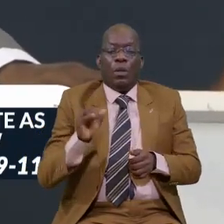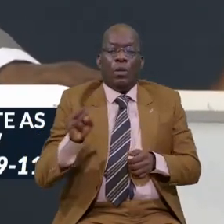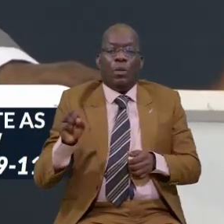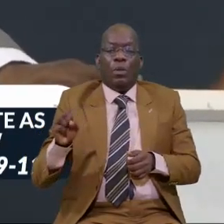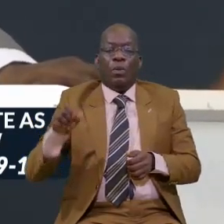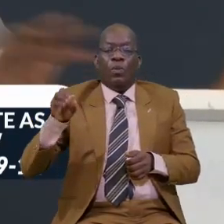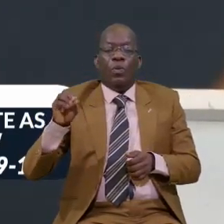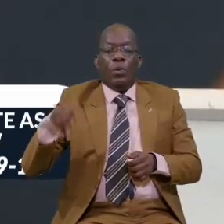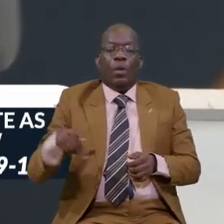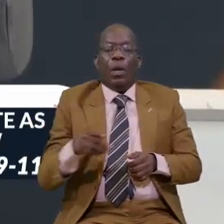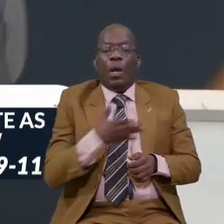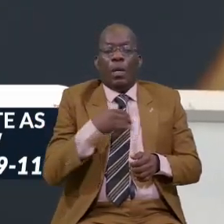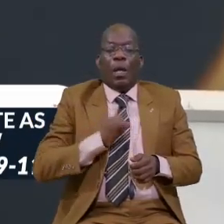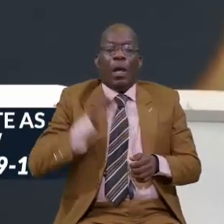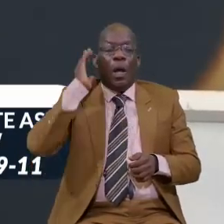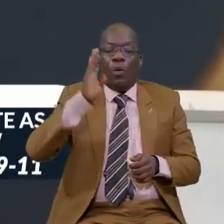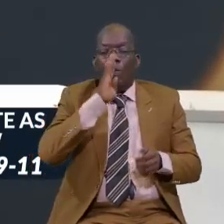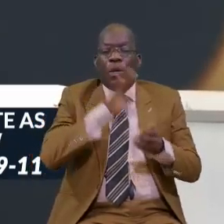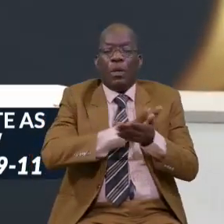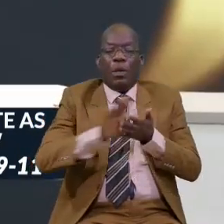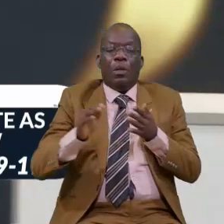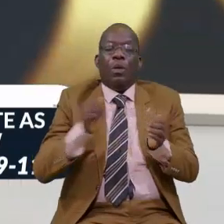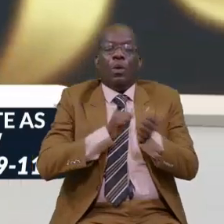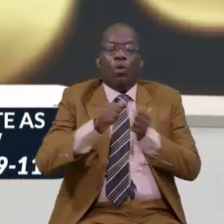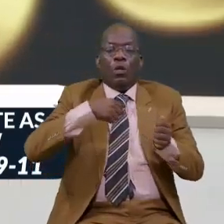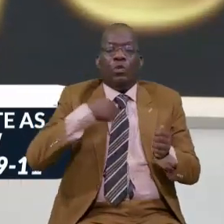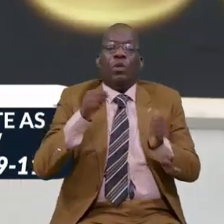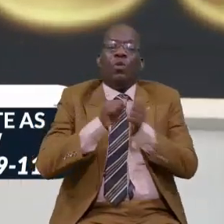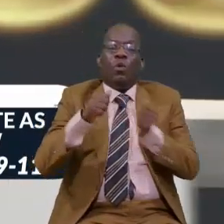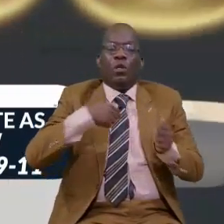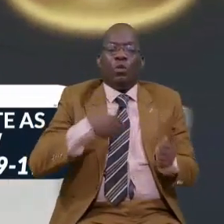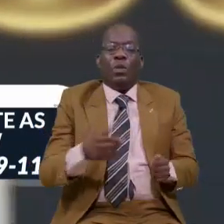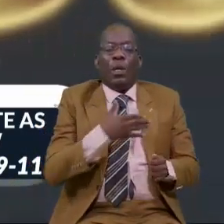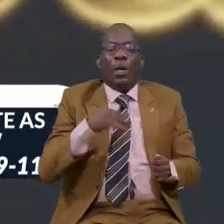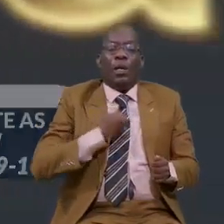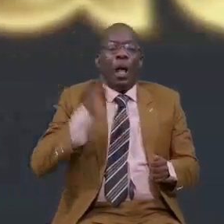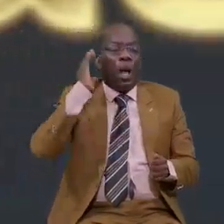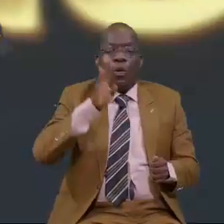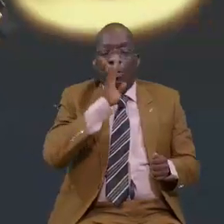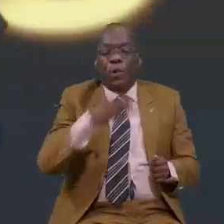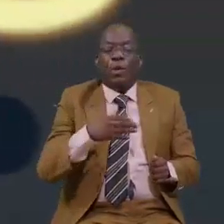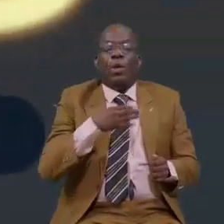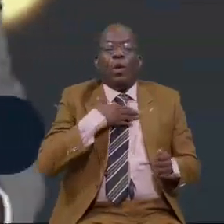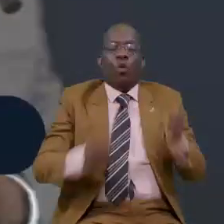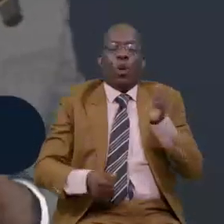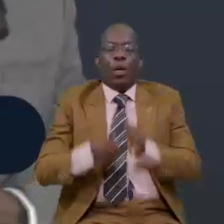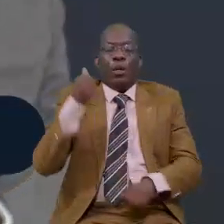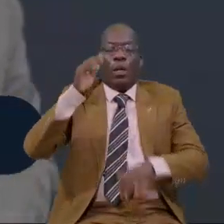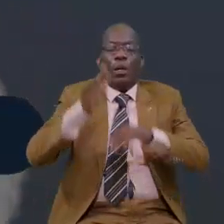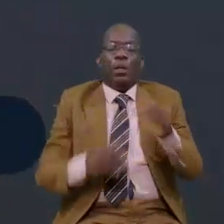me, wash me, wash me, and I shall be whiter than snow. Can he do it